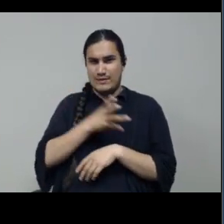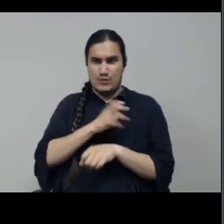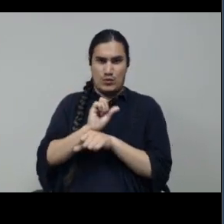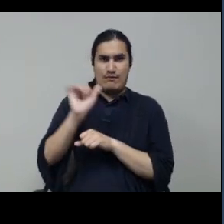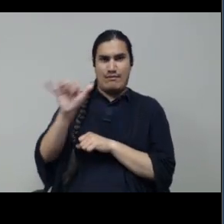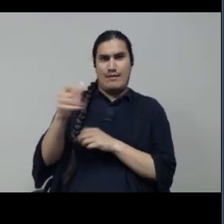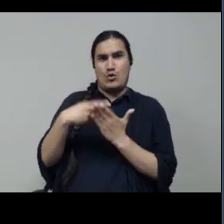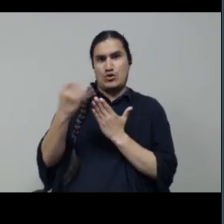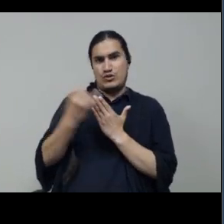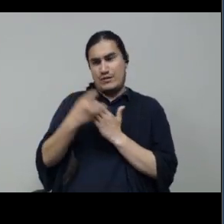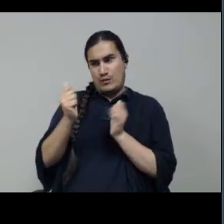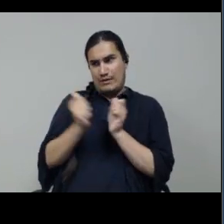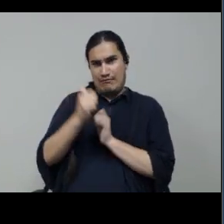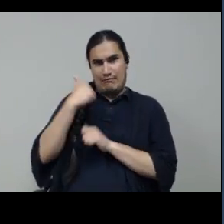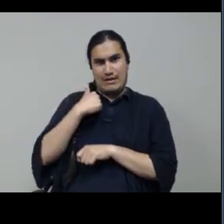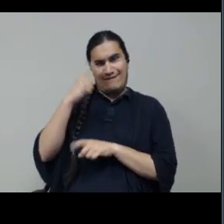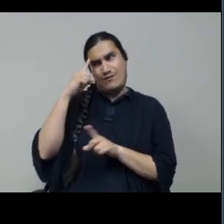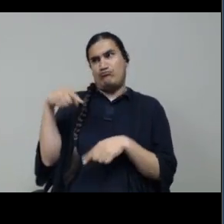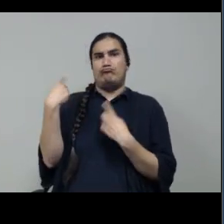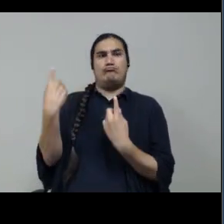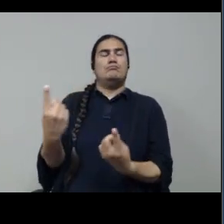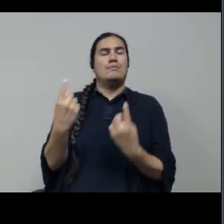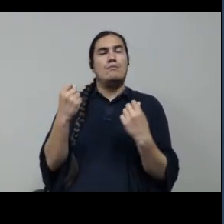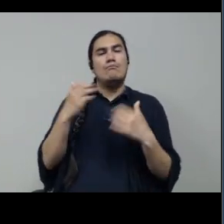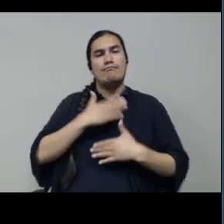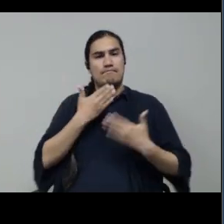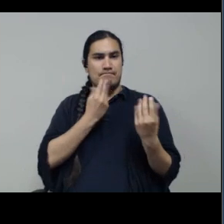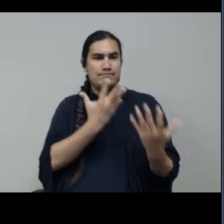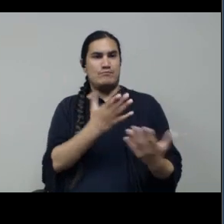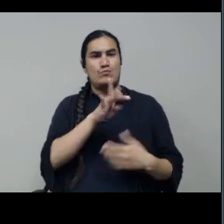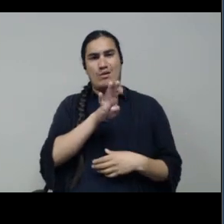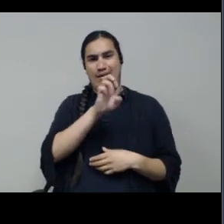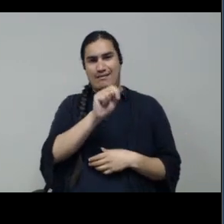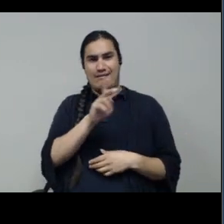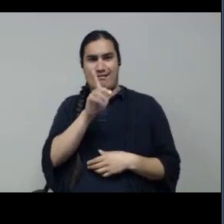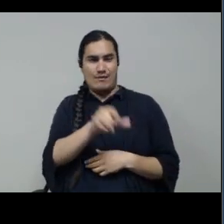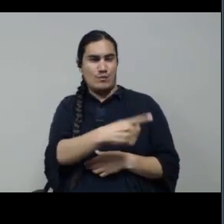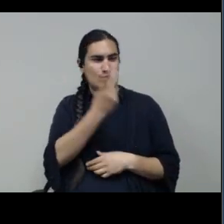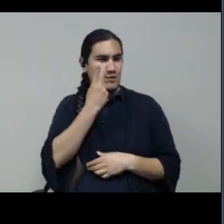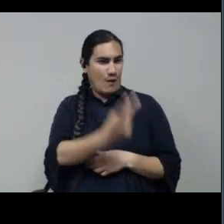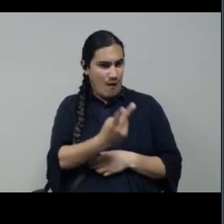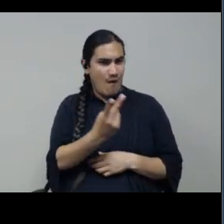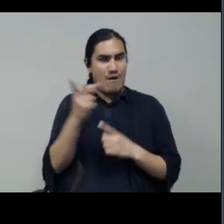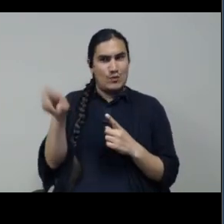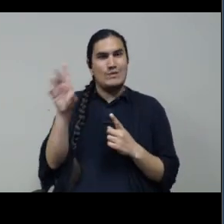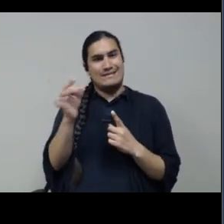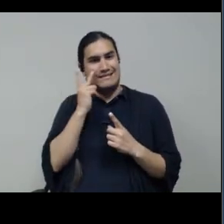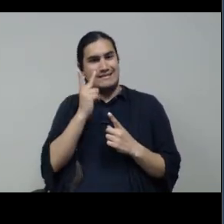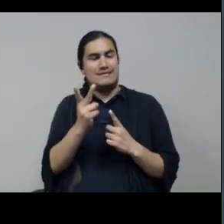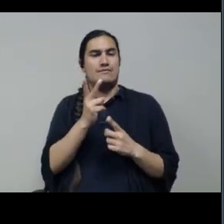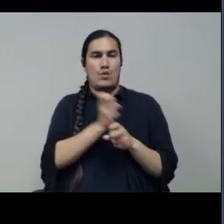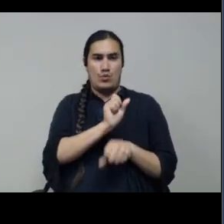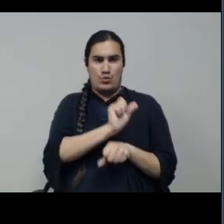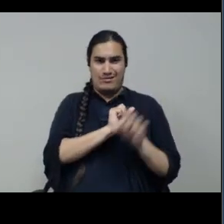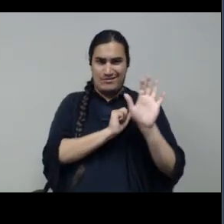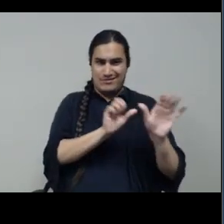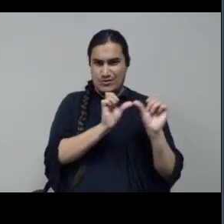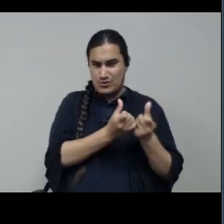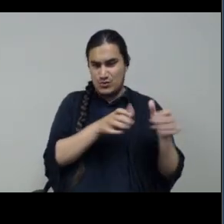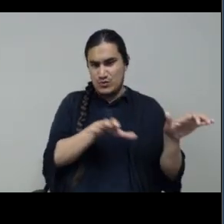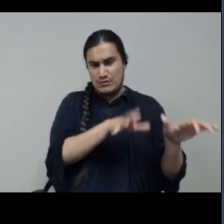me for years. I'll be happy to tell my good friend Brian Kelly that you all got to see some of the hard work that his agency is doing. It's important, it's critical,